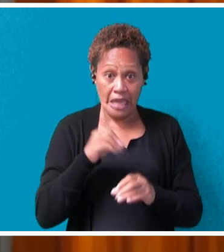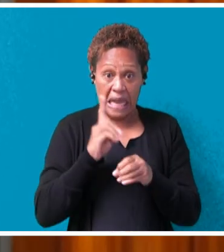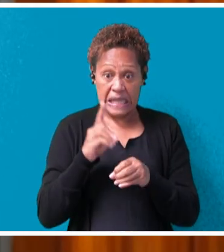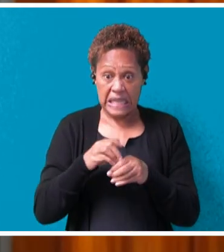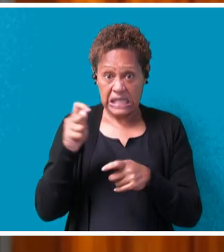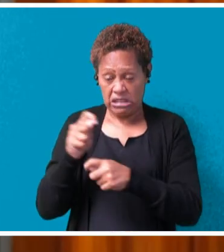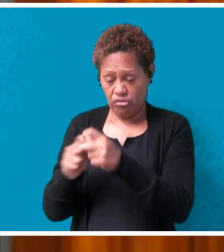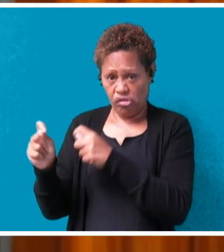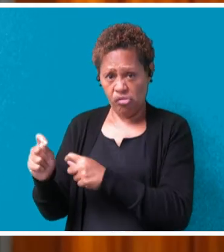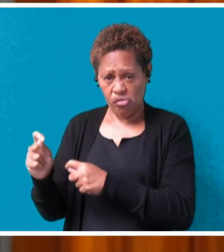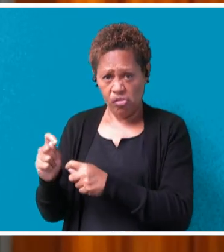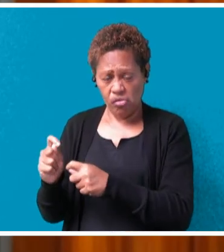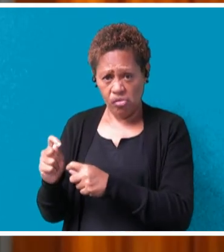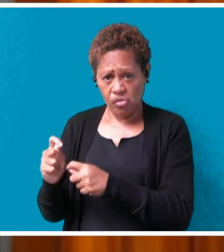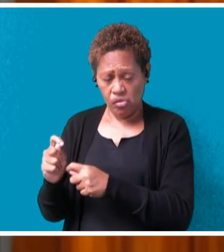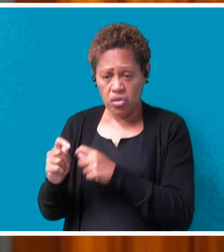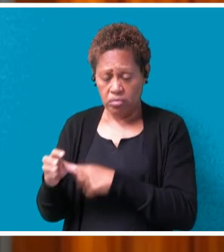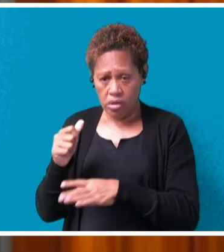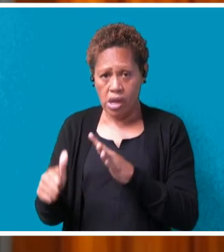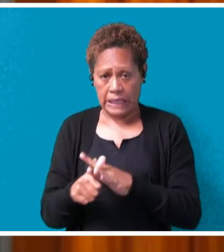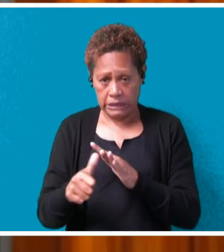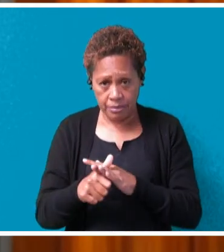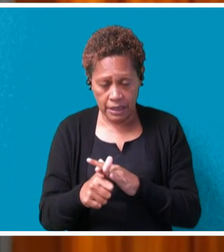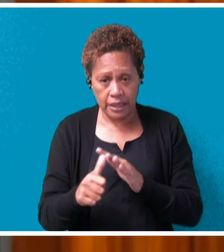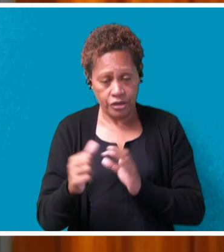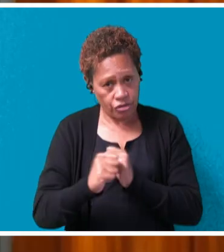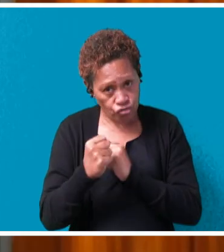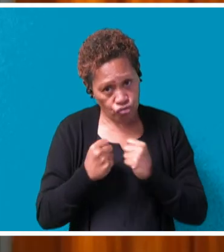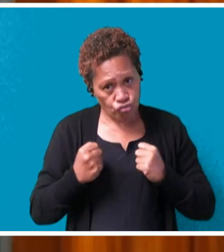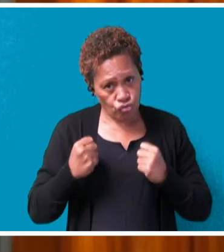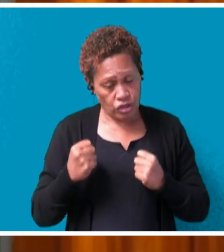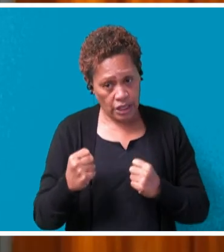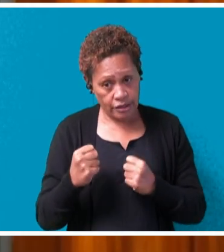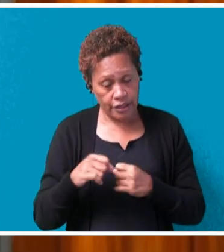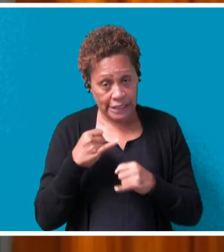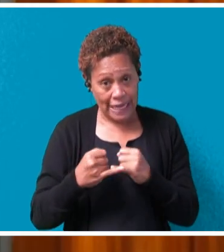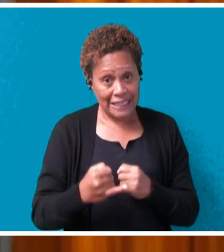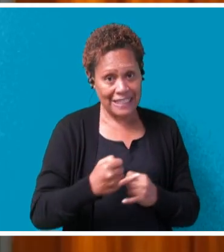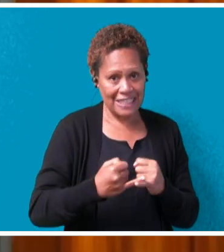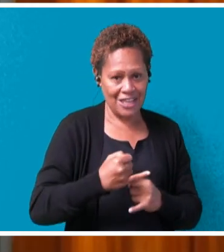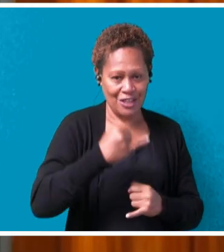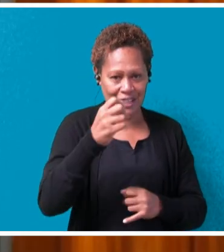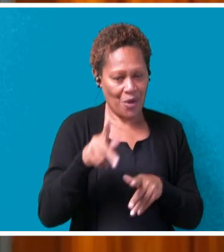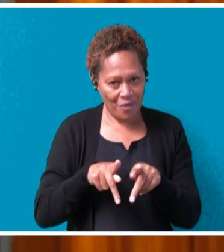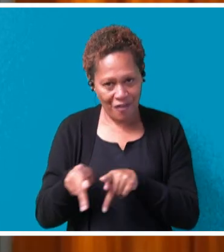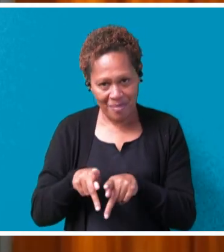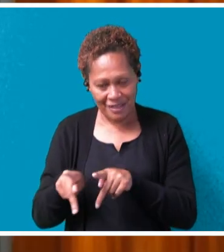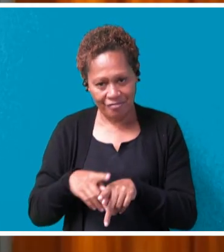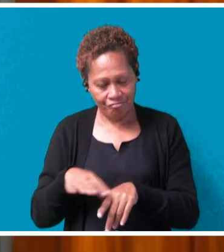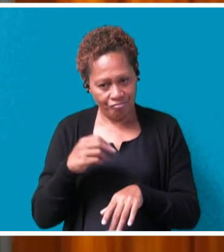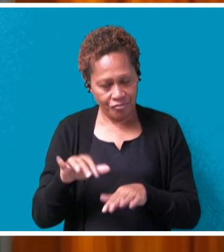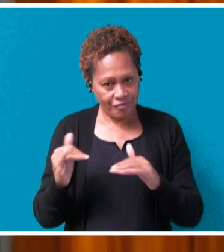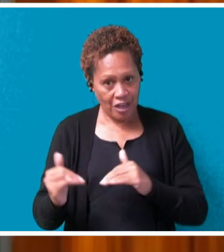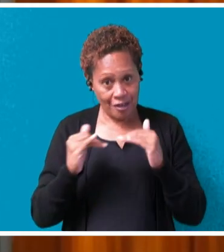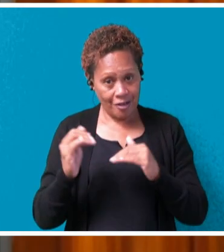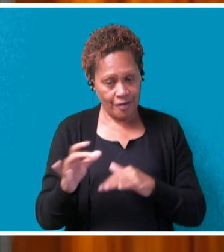transformation, improve accessibility, and strengthen institutional performance. They demonstrate that justice is not only delivered